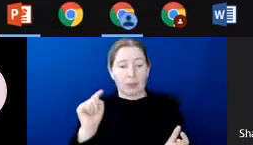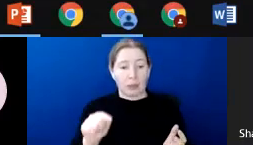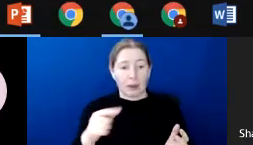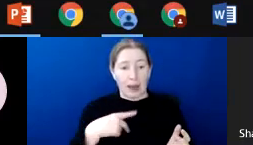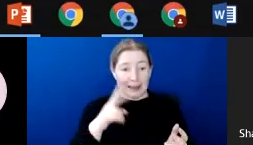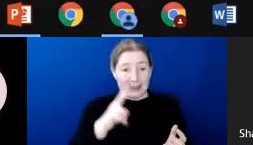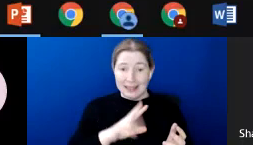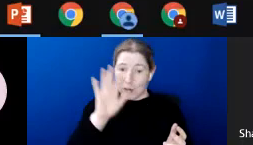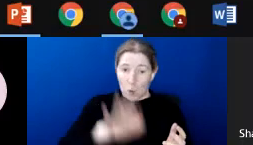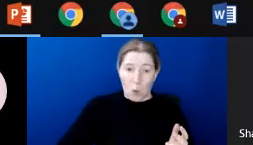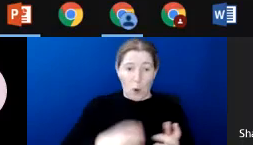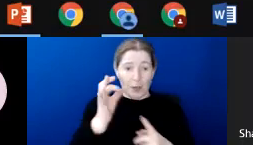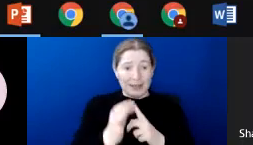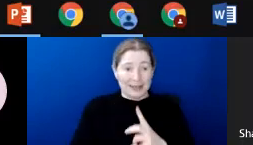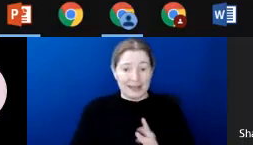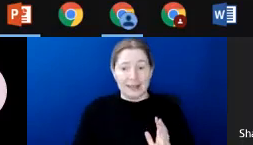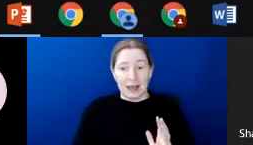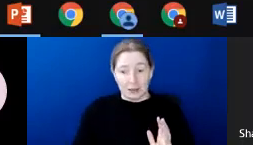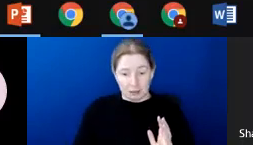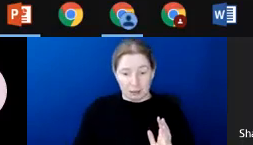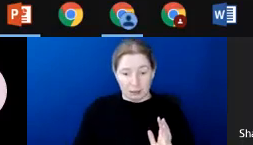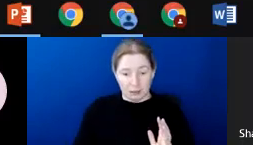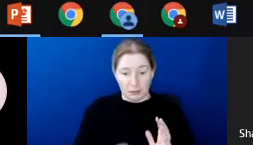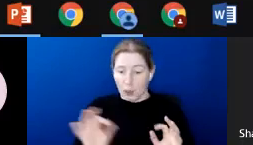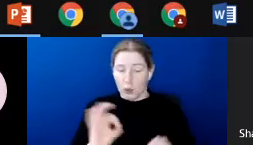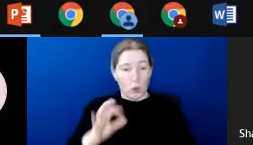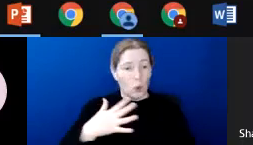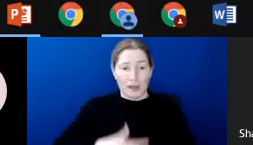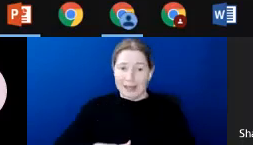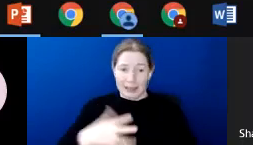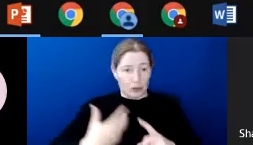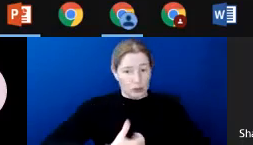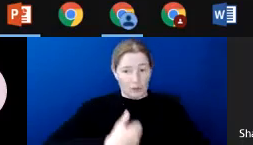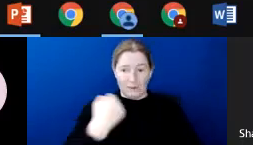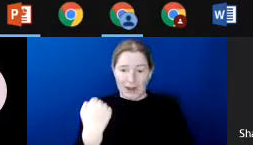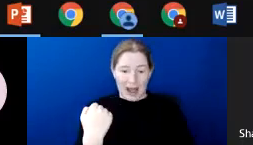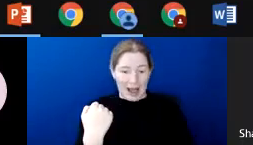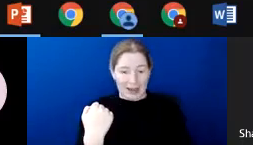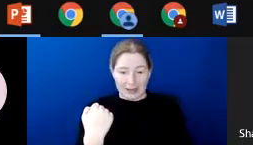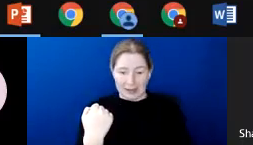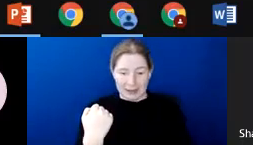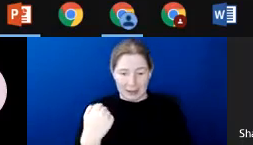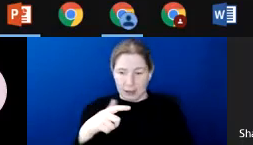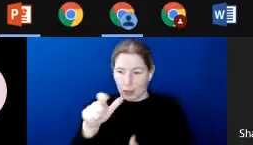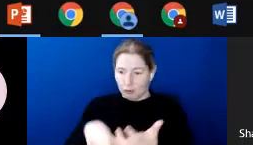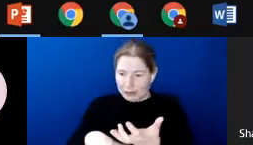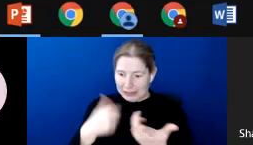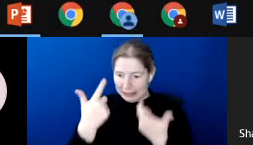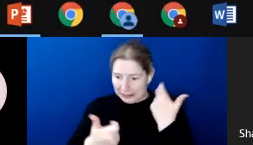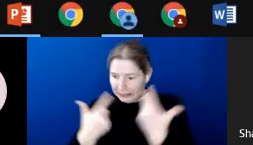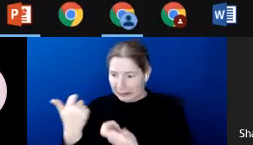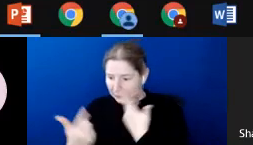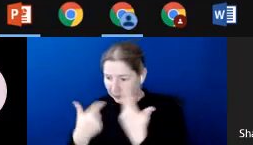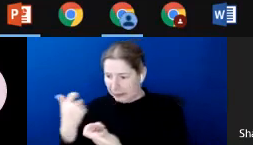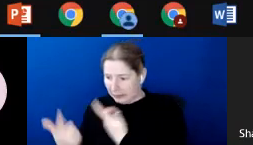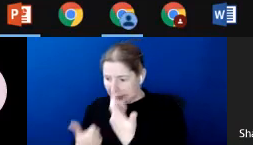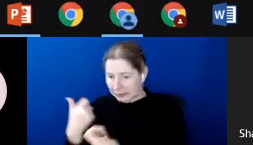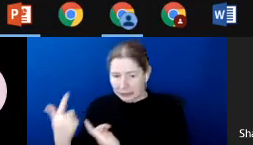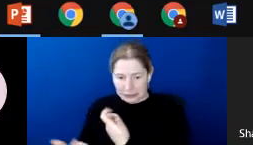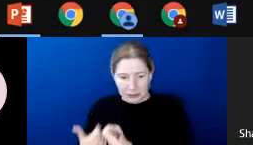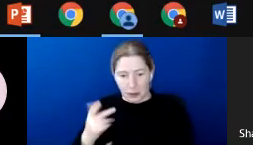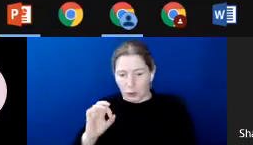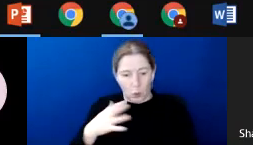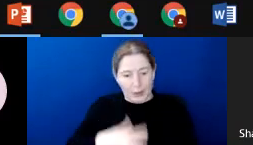all the details. So no need to find the receipt and the expense